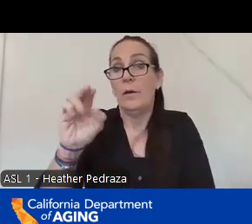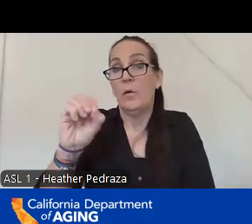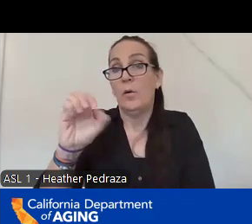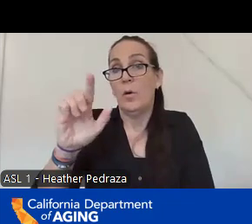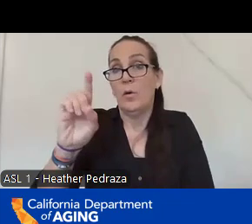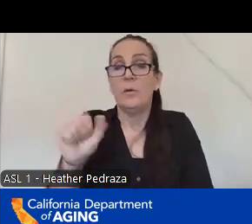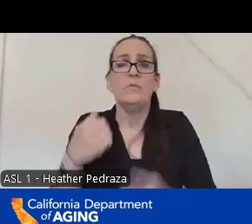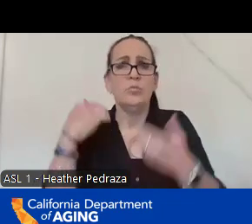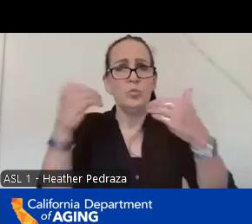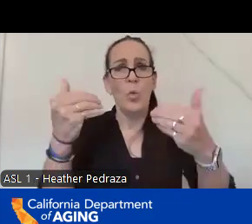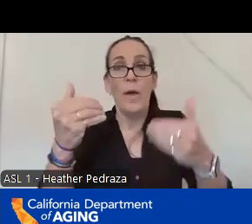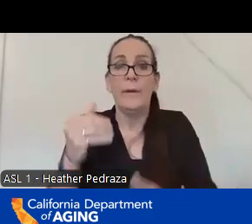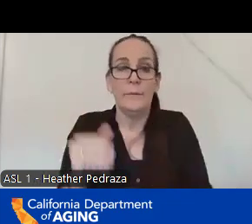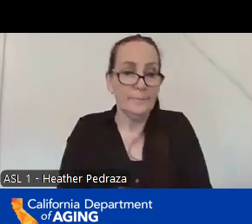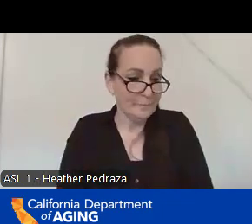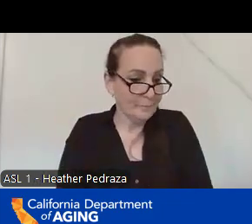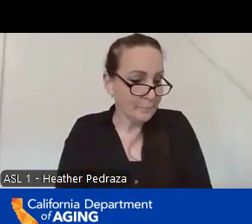Go ahead, Connie.